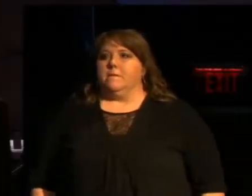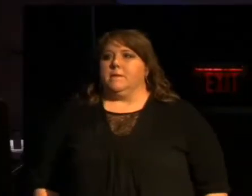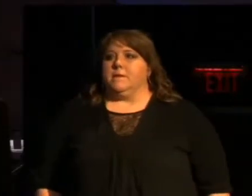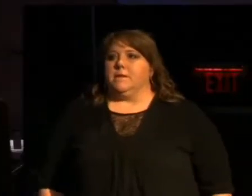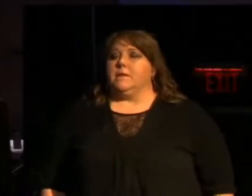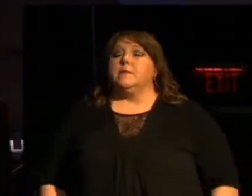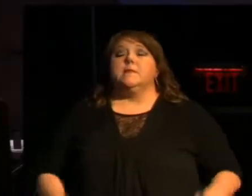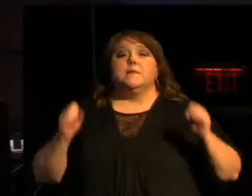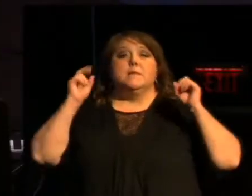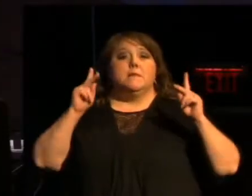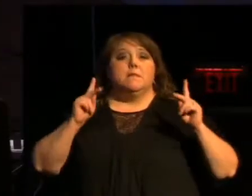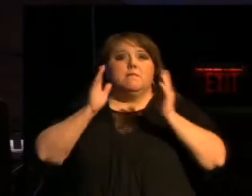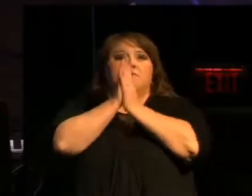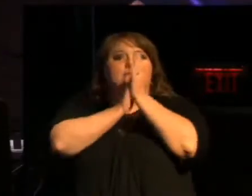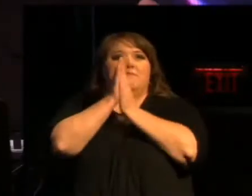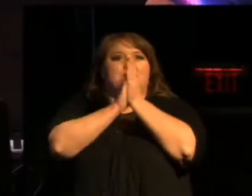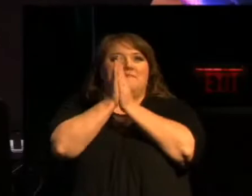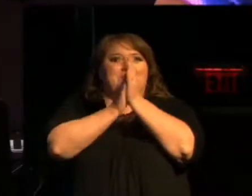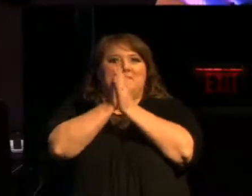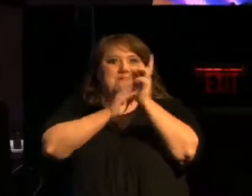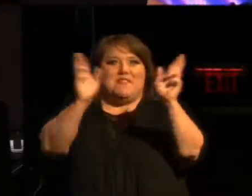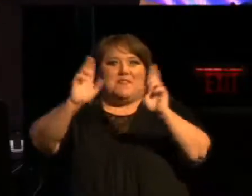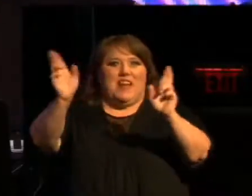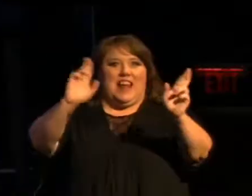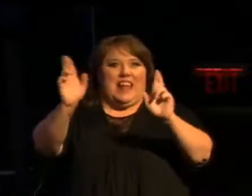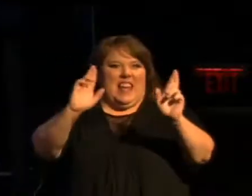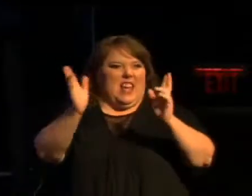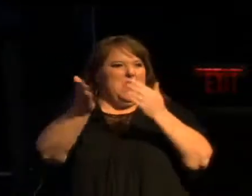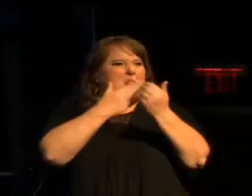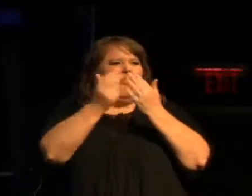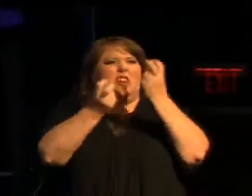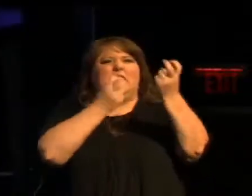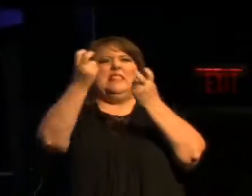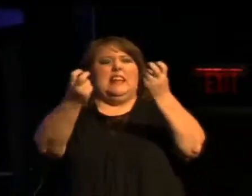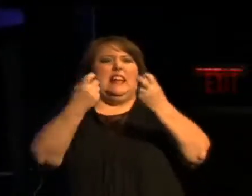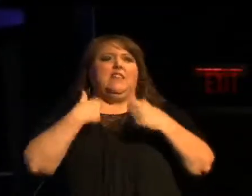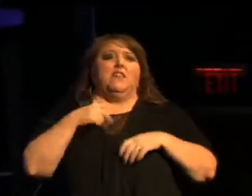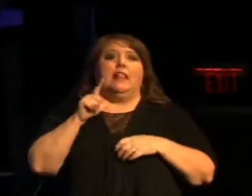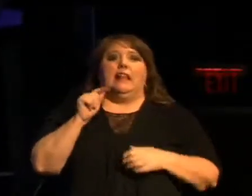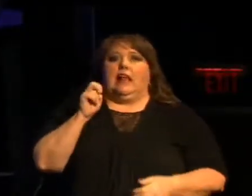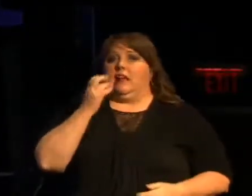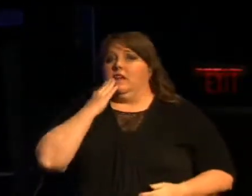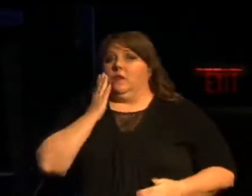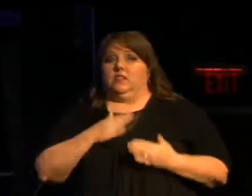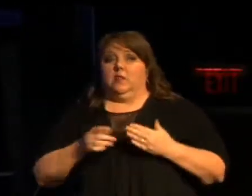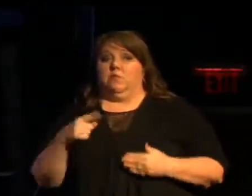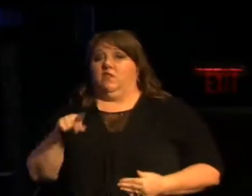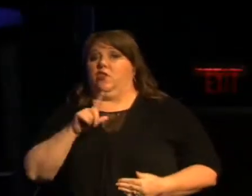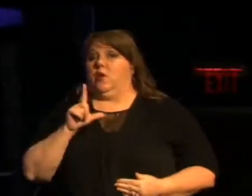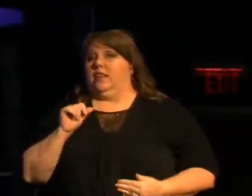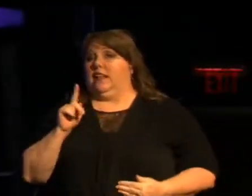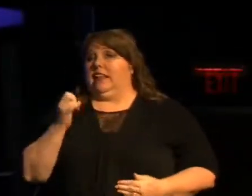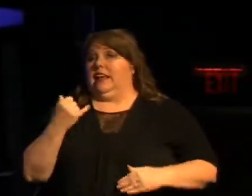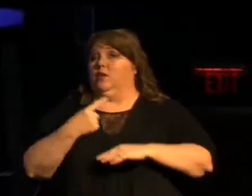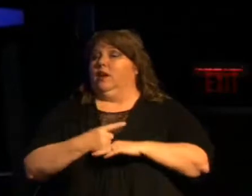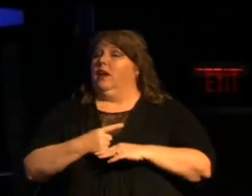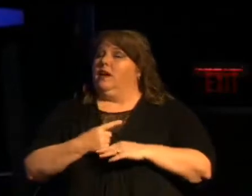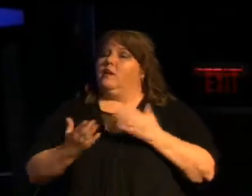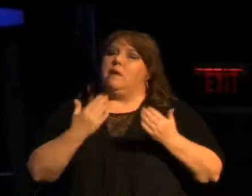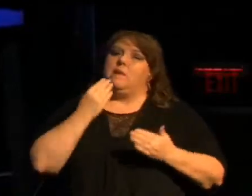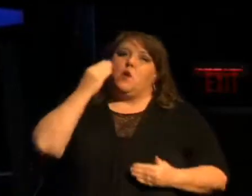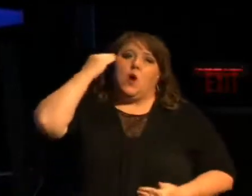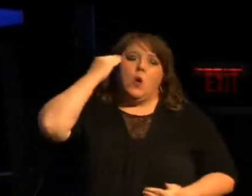All right. Come on, Crosswalk. Are you ready? Right there, wherever you are. If you're on the lake, I know some of you are out on the lake today. Maybe you're